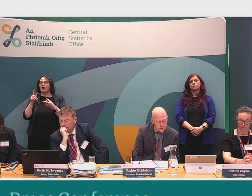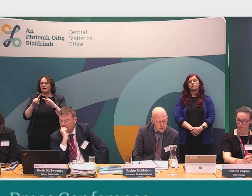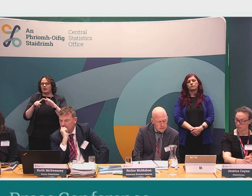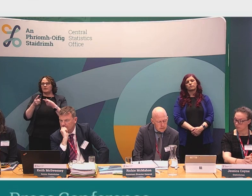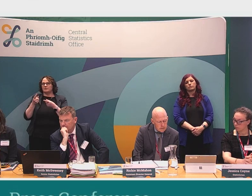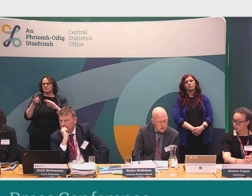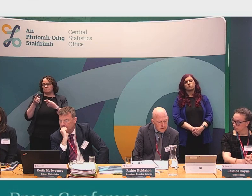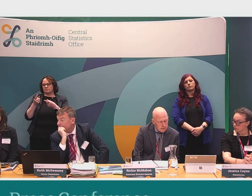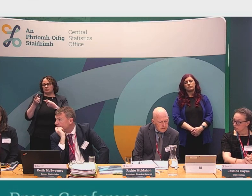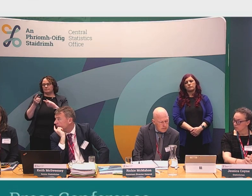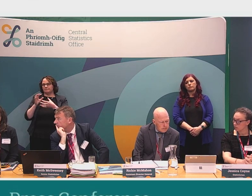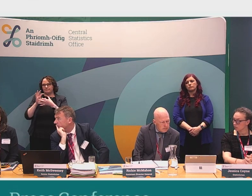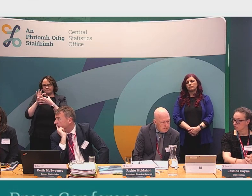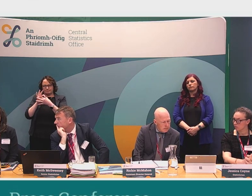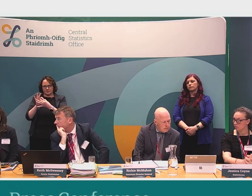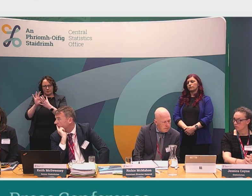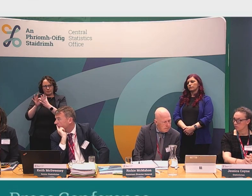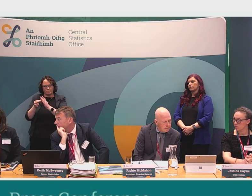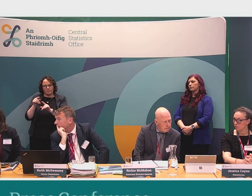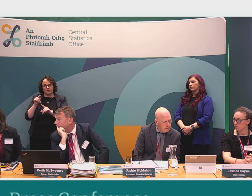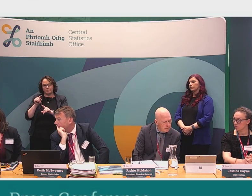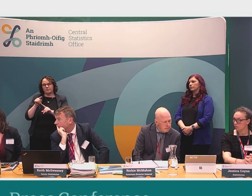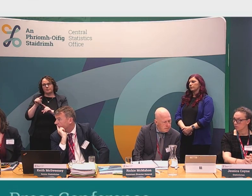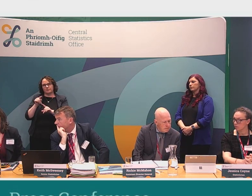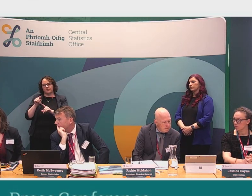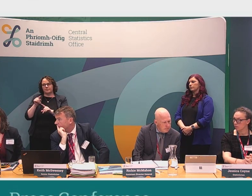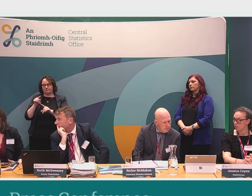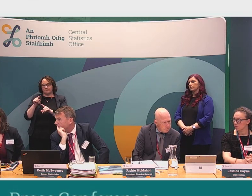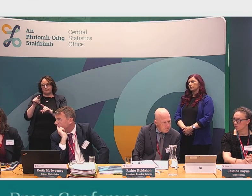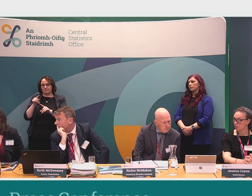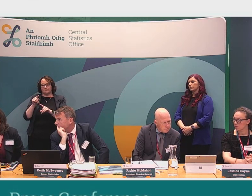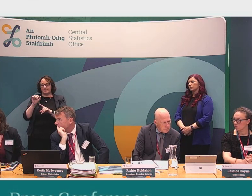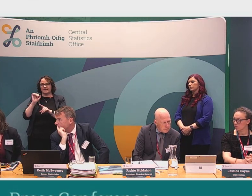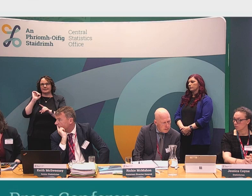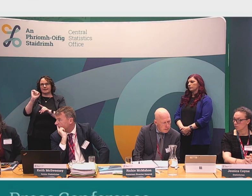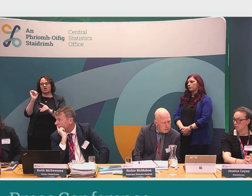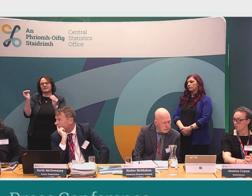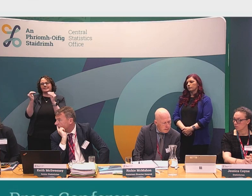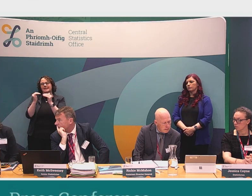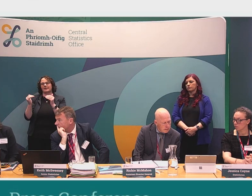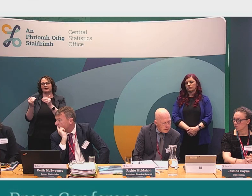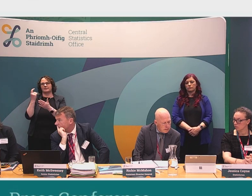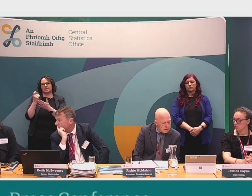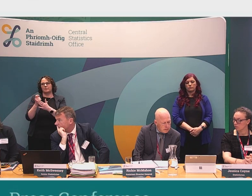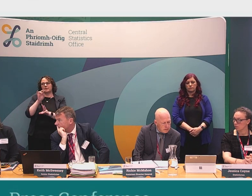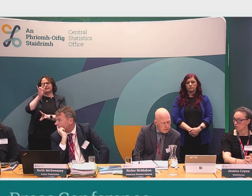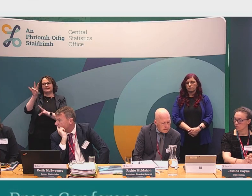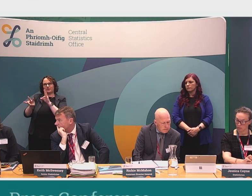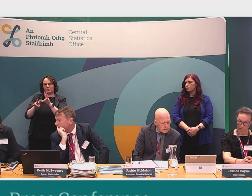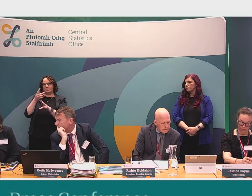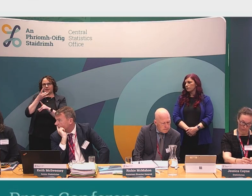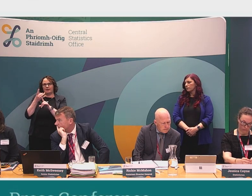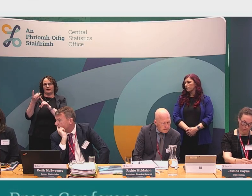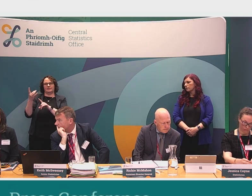that point that it's asked of, it's their status at the point the survey was asked as well. So we're